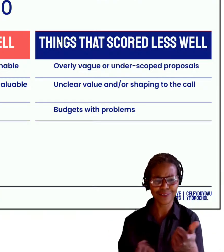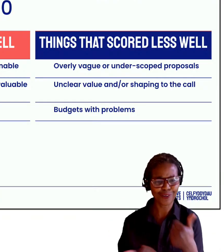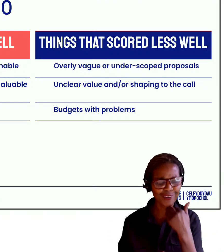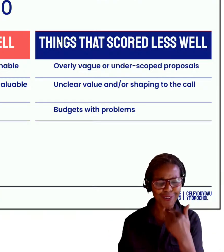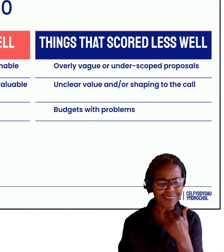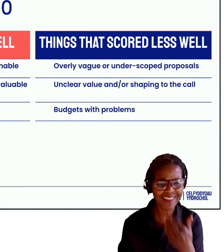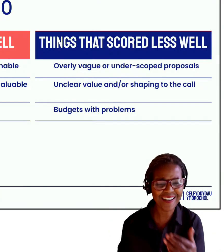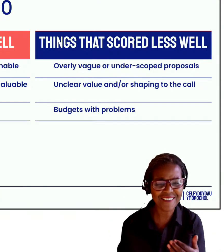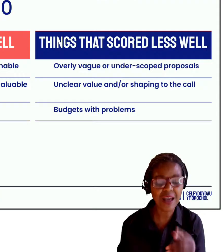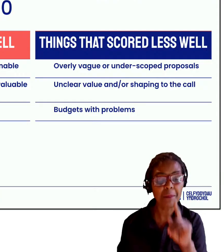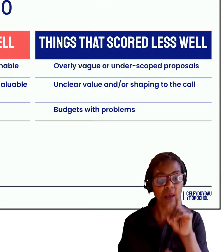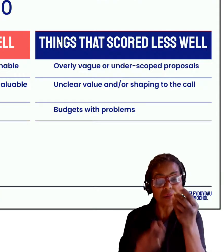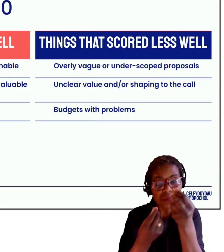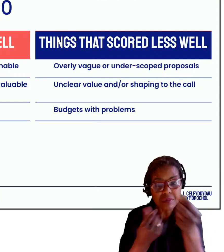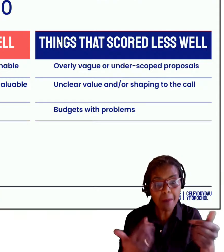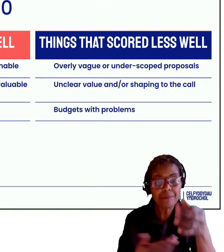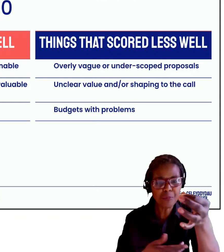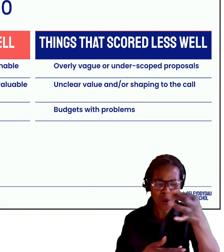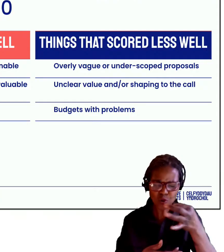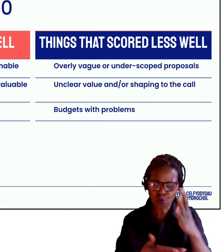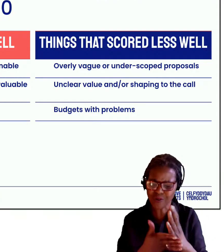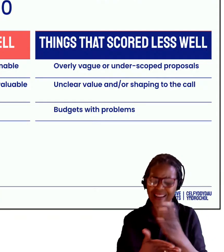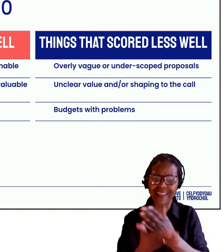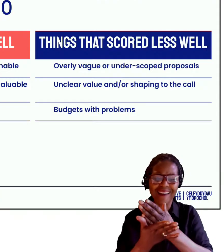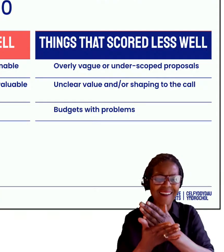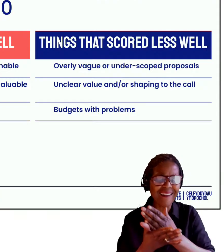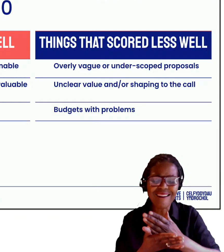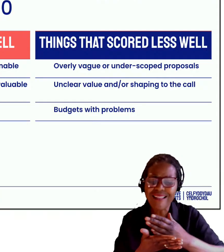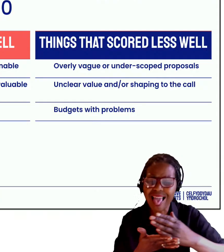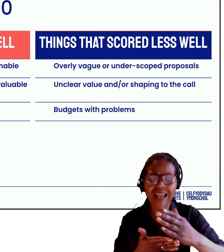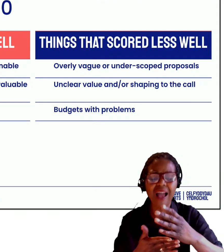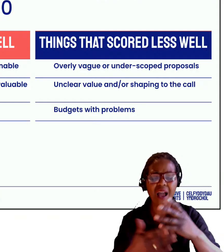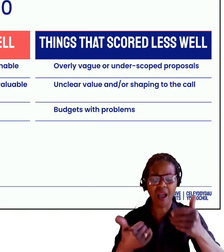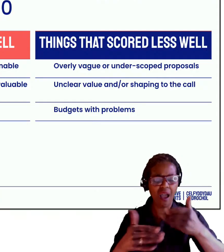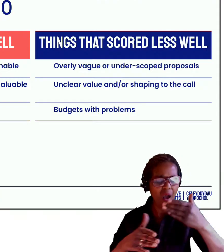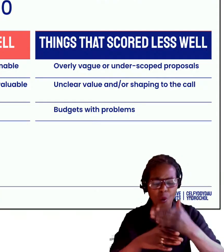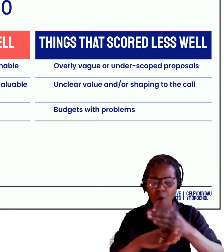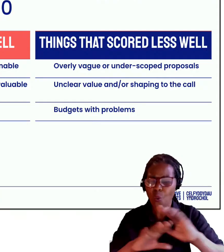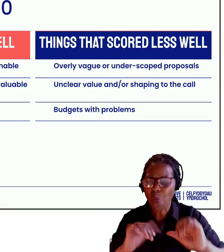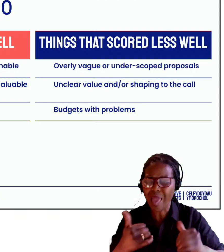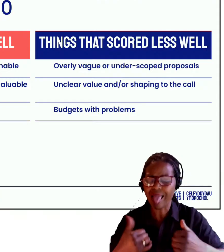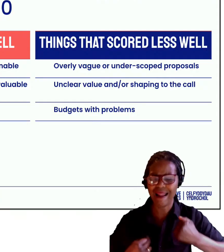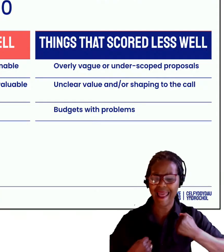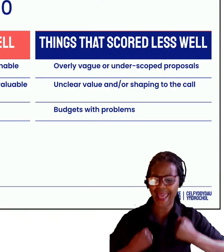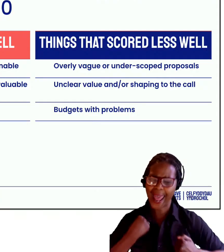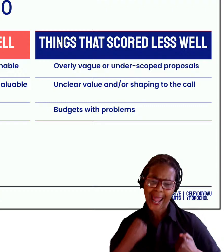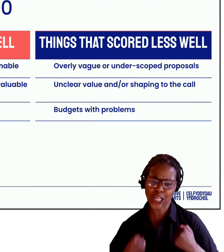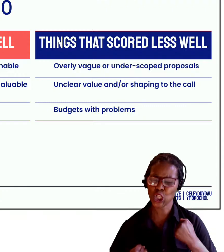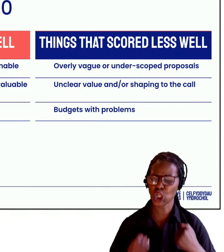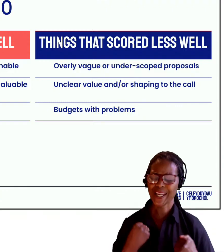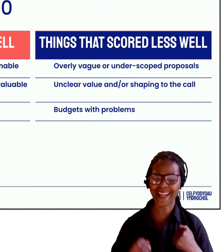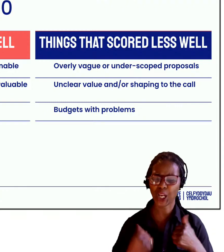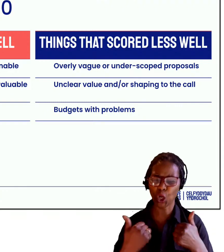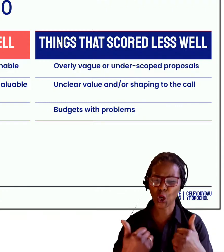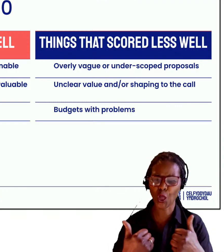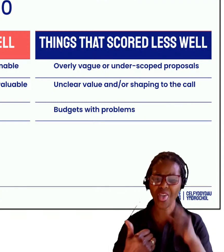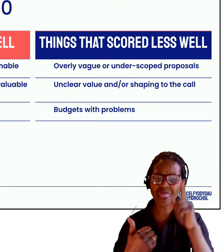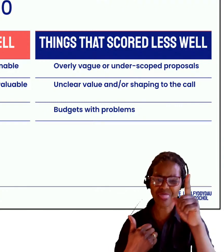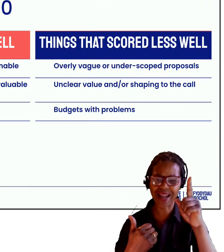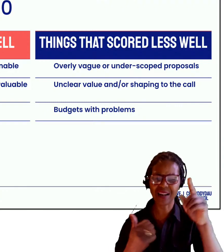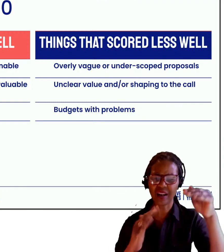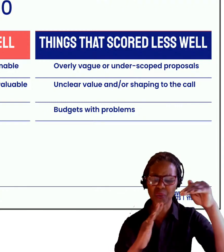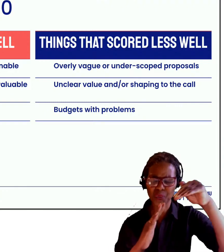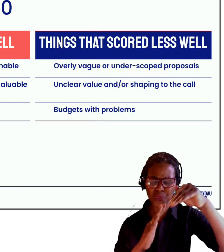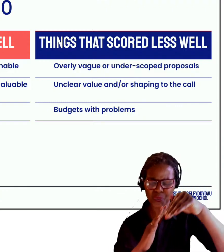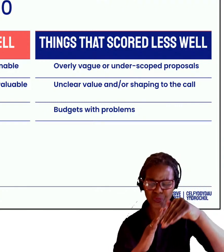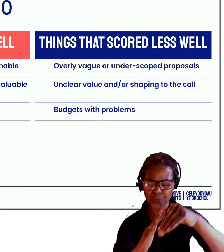really fantastic passions for what you were already doing, but then the energy would sort of drop away, or the clarity would